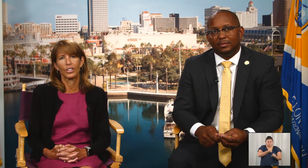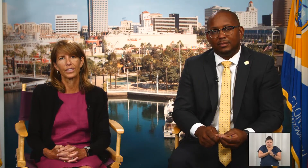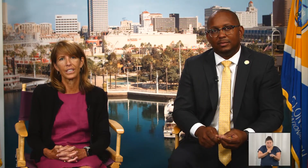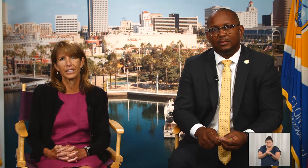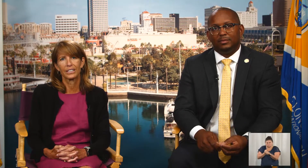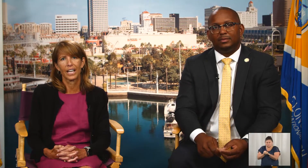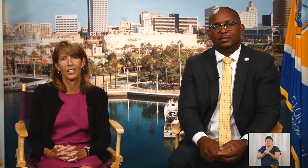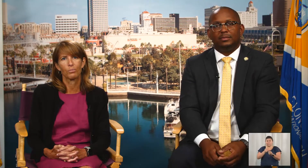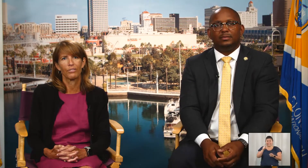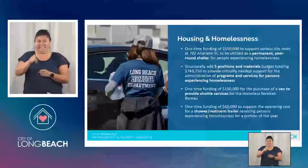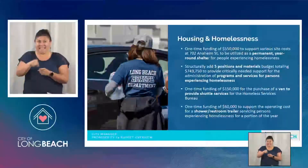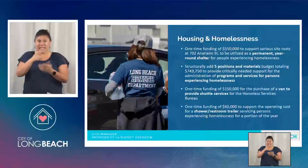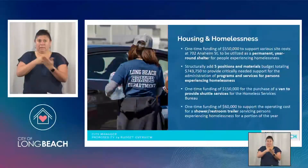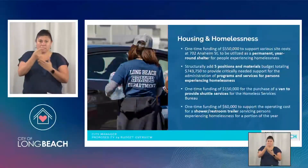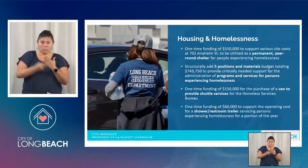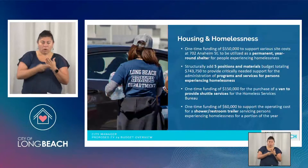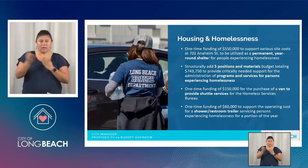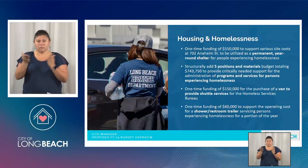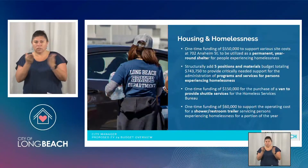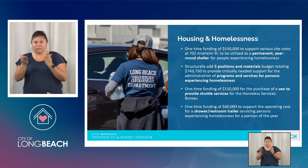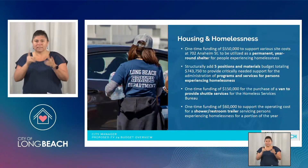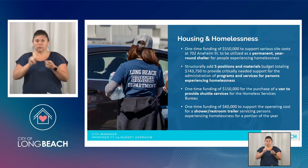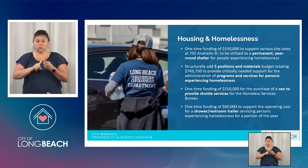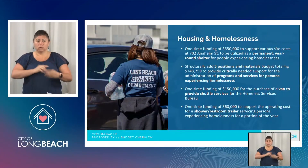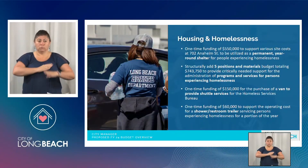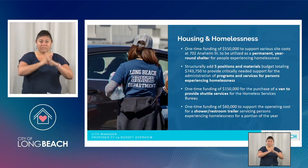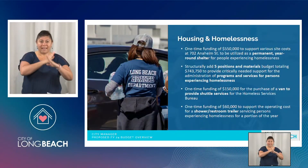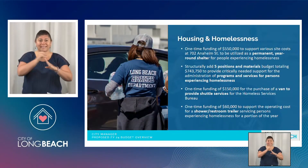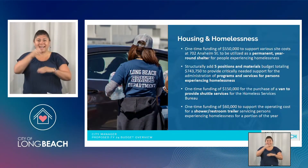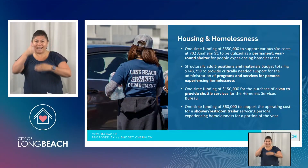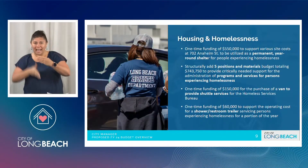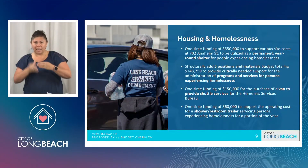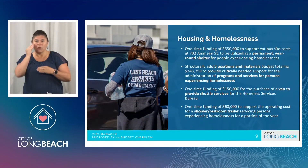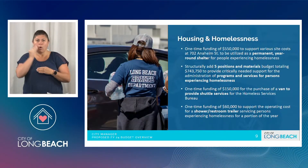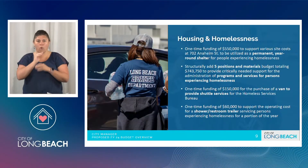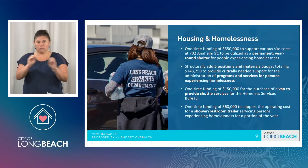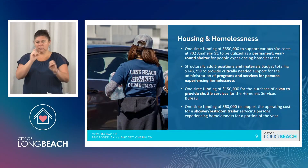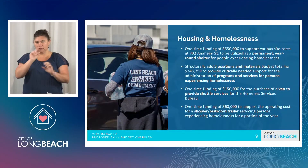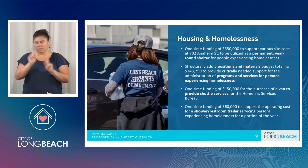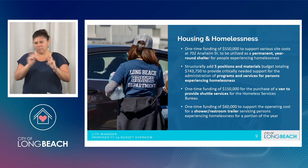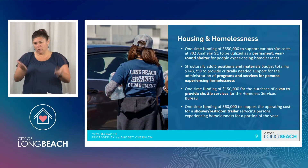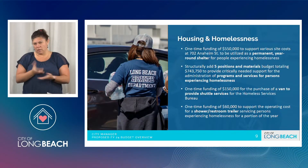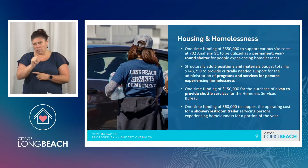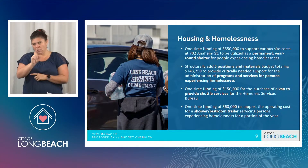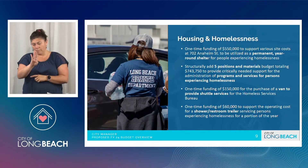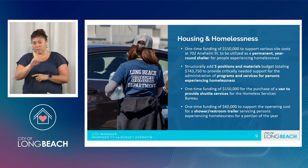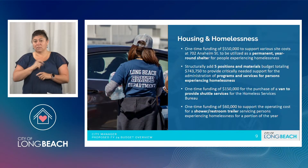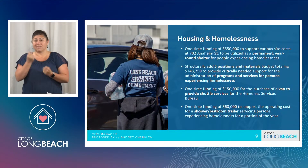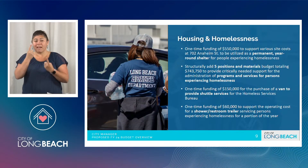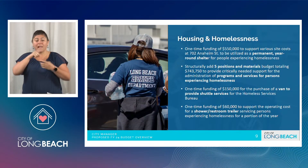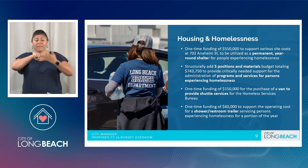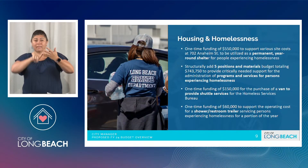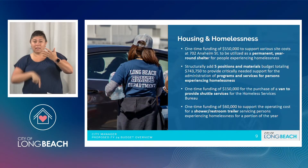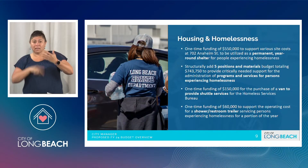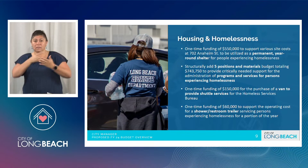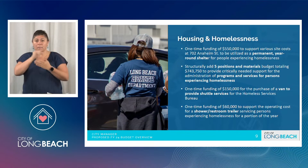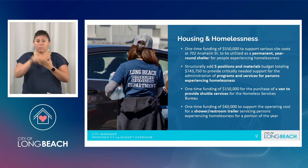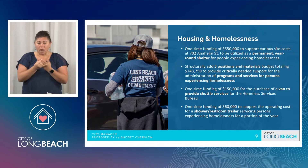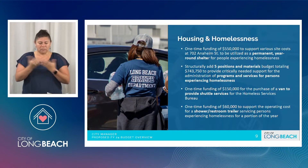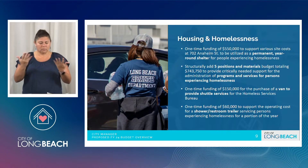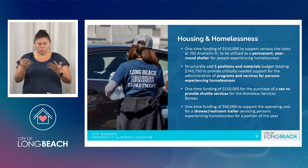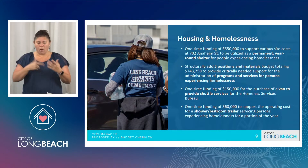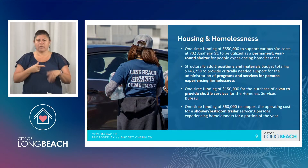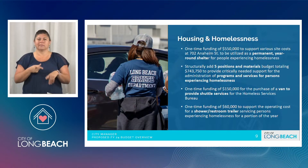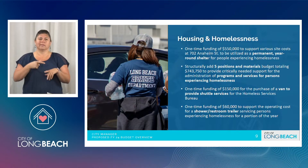and services designed to prevent and end episodes of homelessness for the people in Long Beach. So these programs include permanent supportive